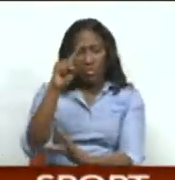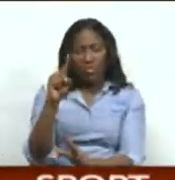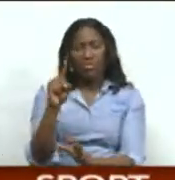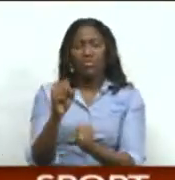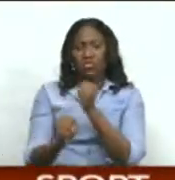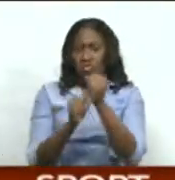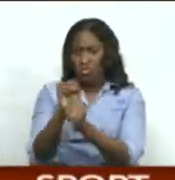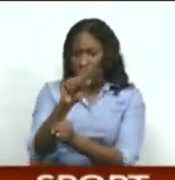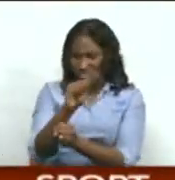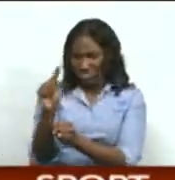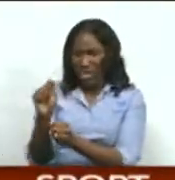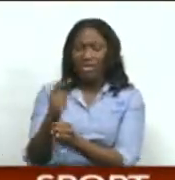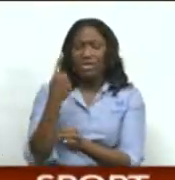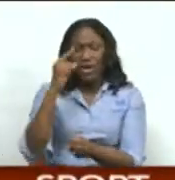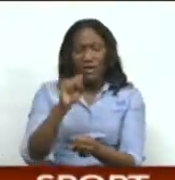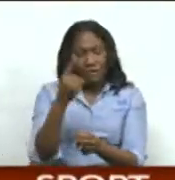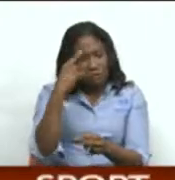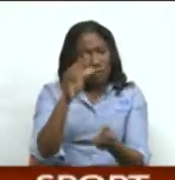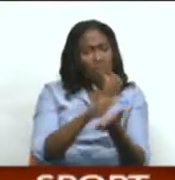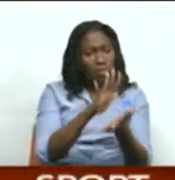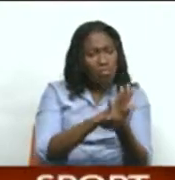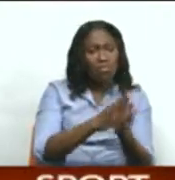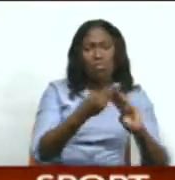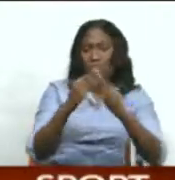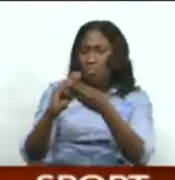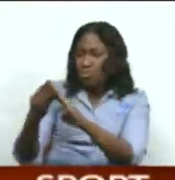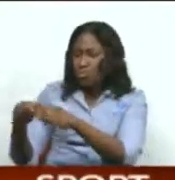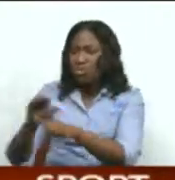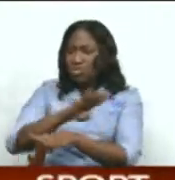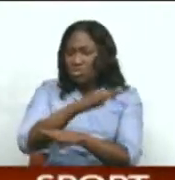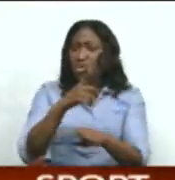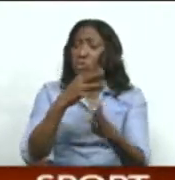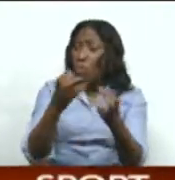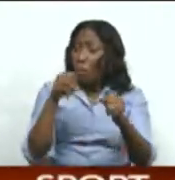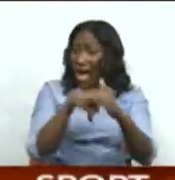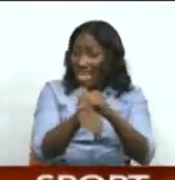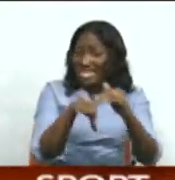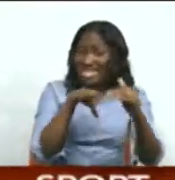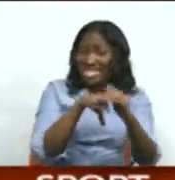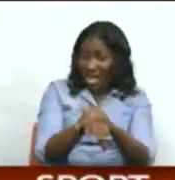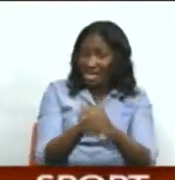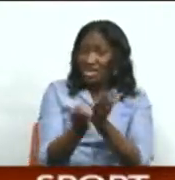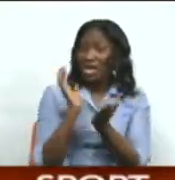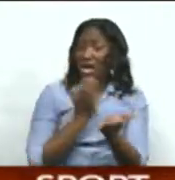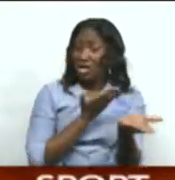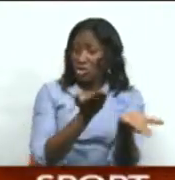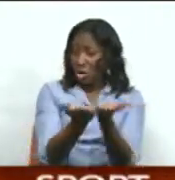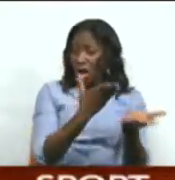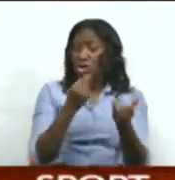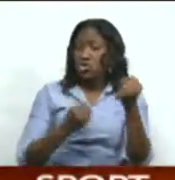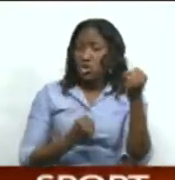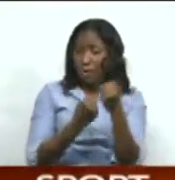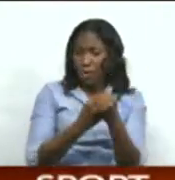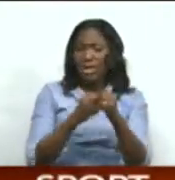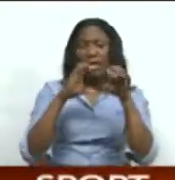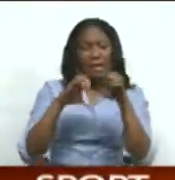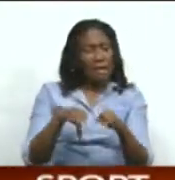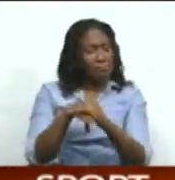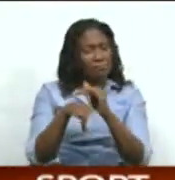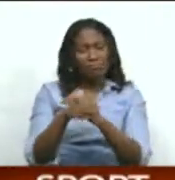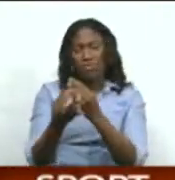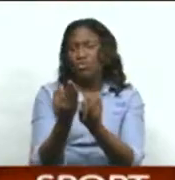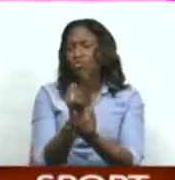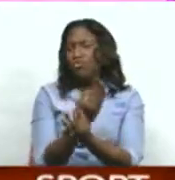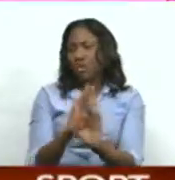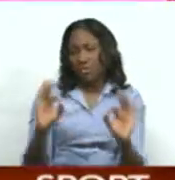that schools and community entities who wish to access this type of service and support can do so